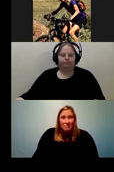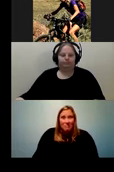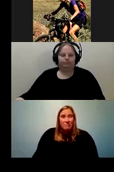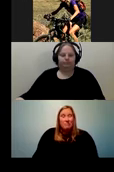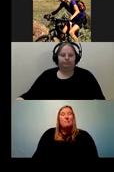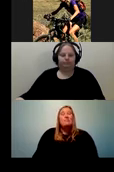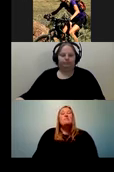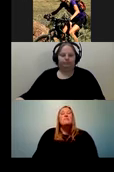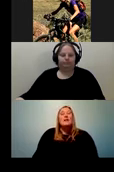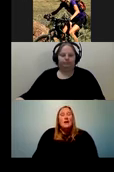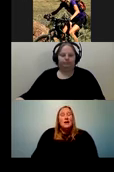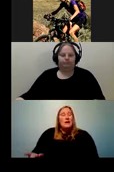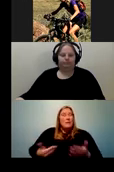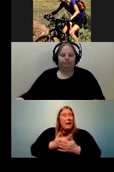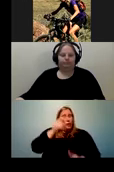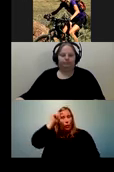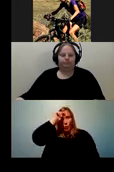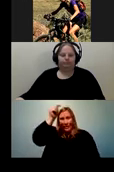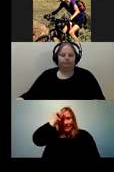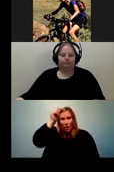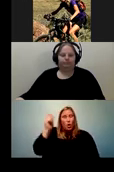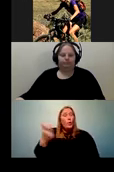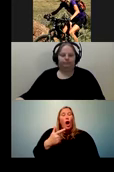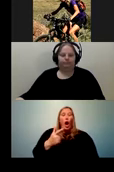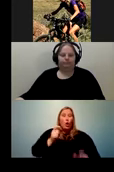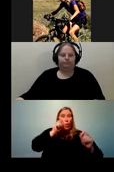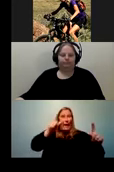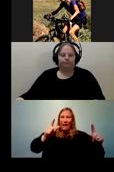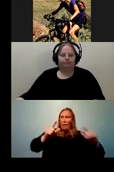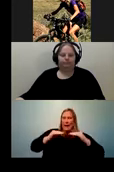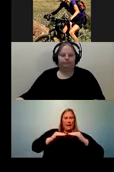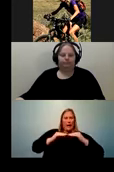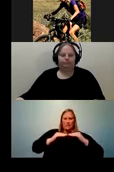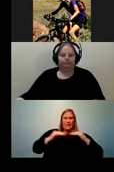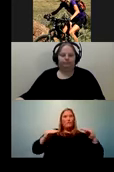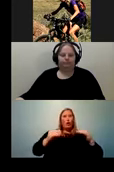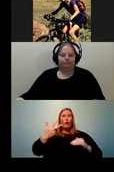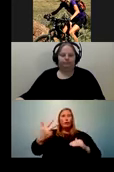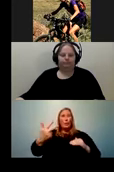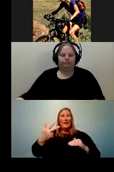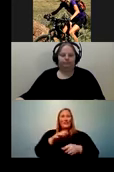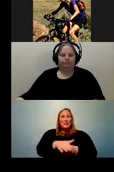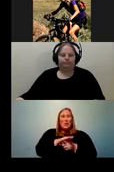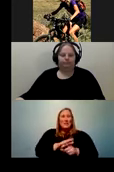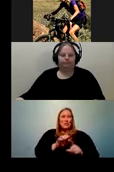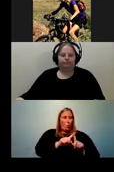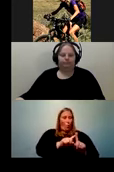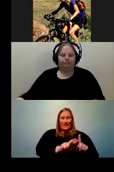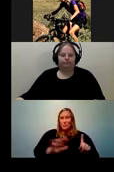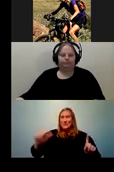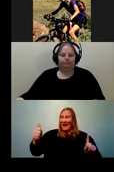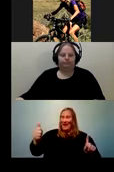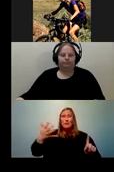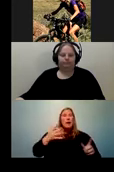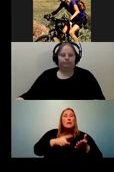new theory is we all wake up with a level 3 of stress. And on a 1 to 10, some of us maybe a 2, some of us